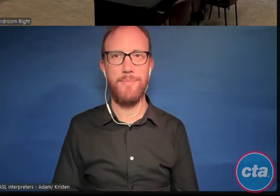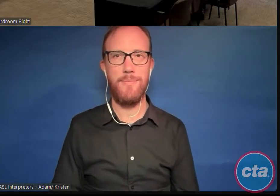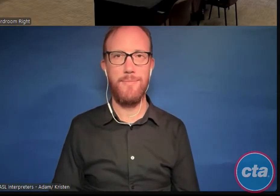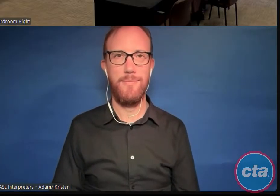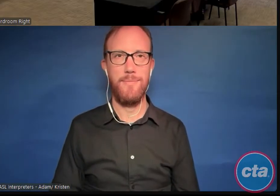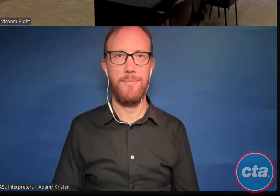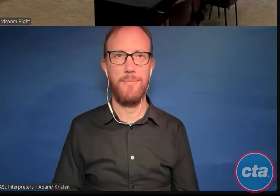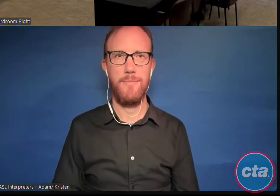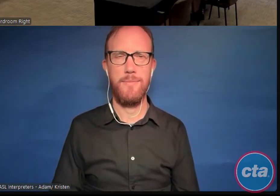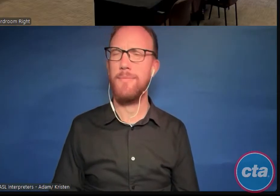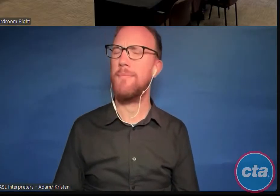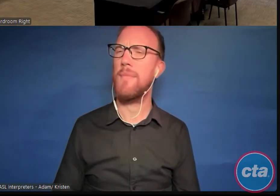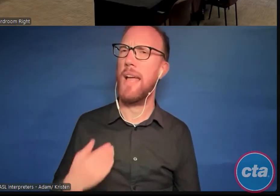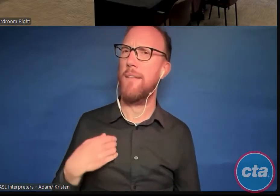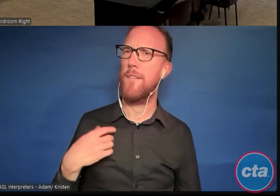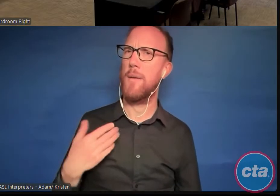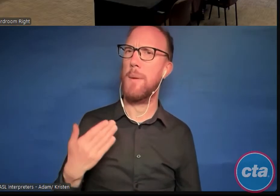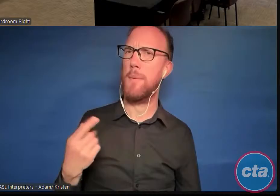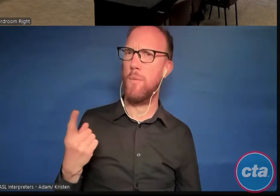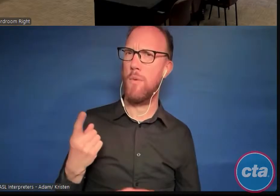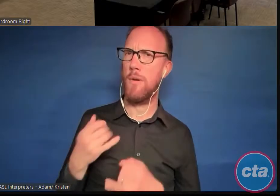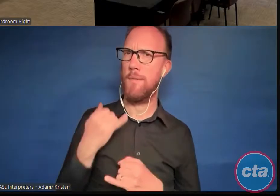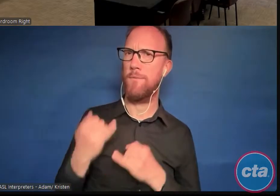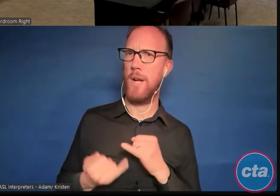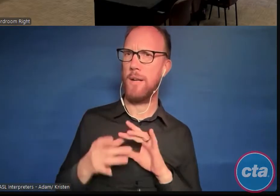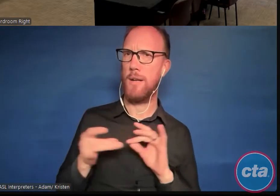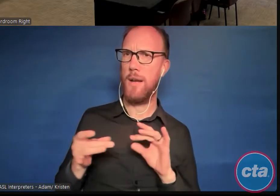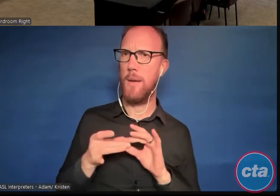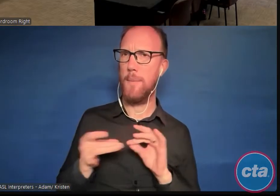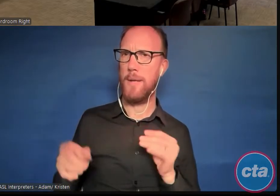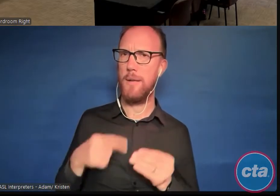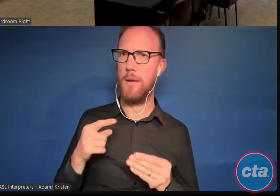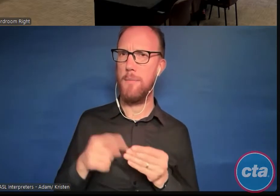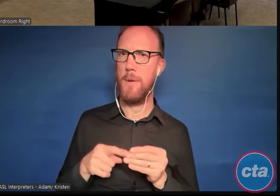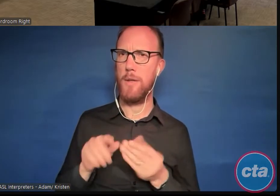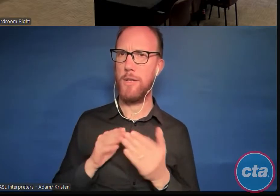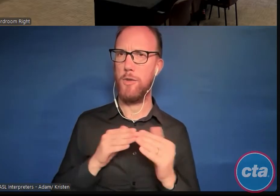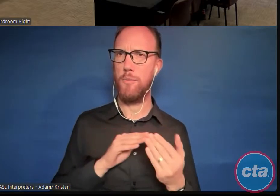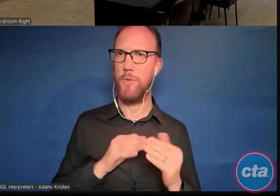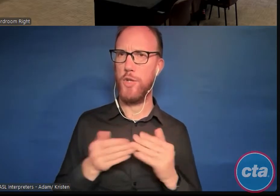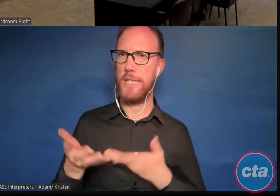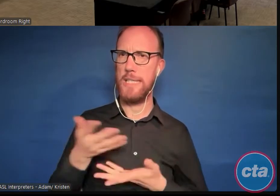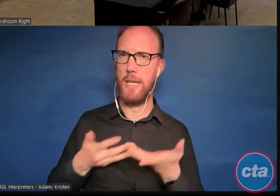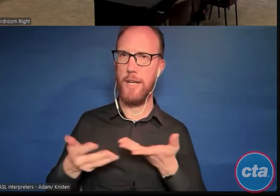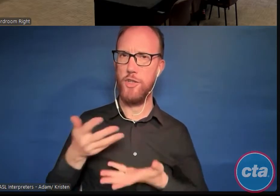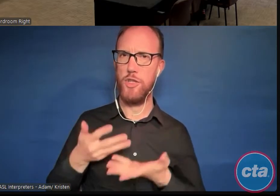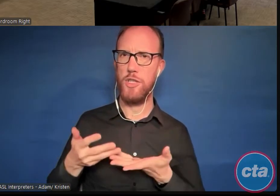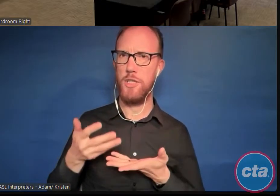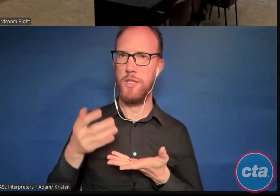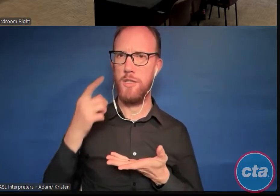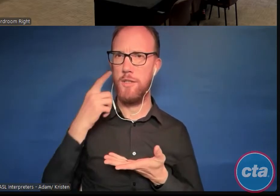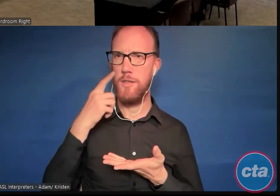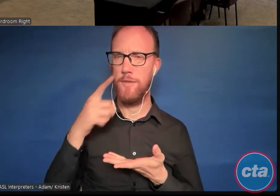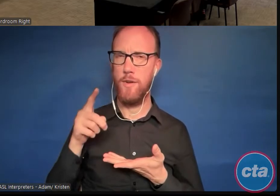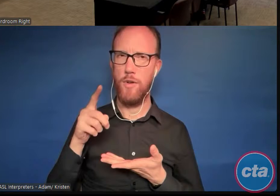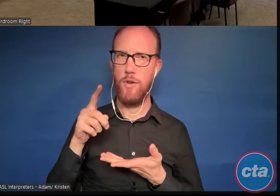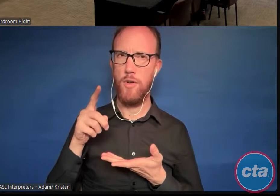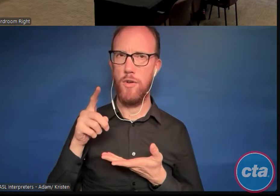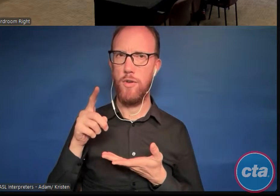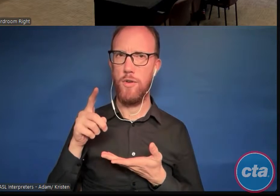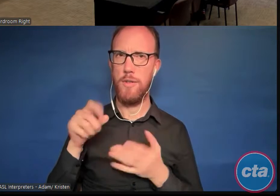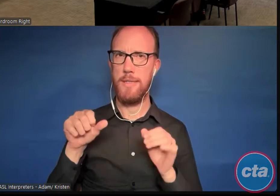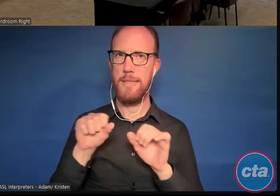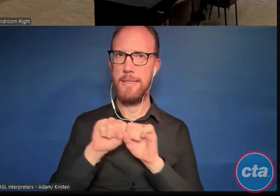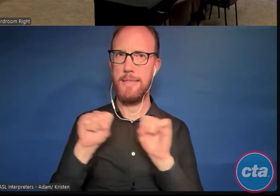I've got maybe one final comment on the community engagement part for the space activation. When I've been in